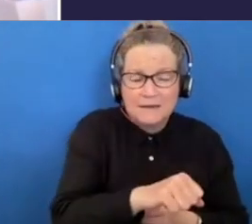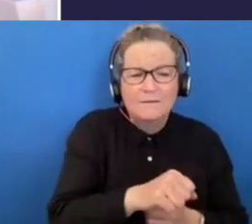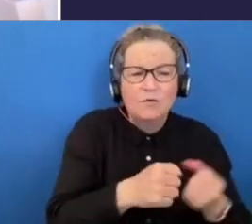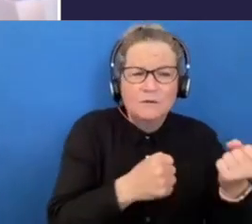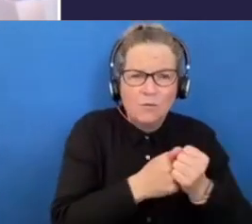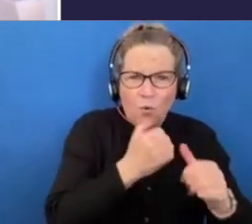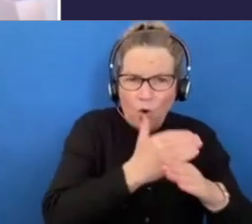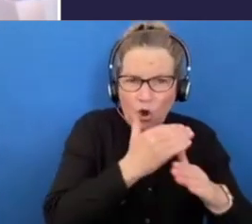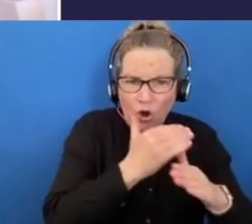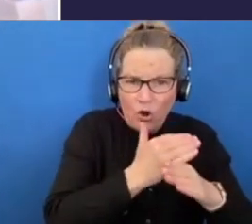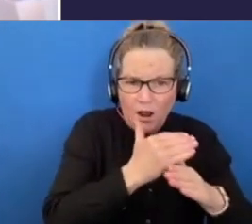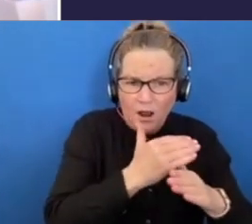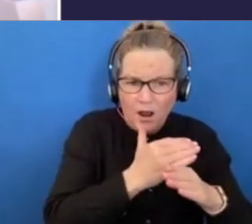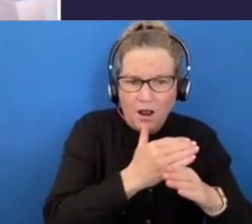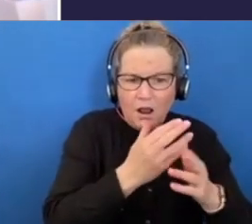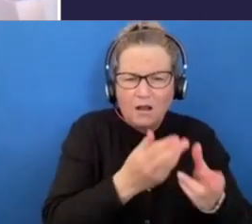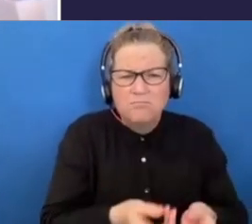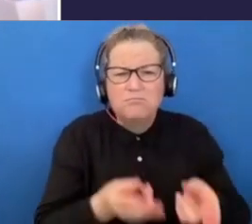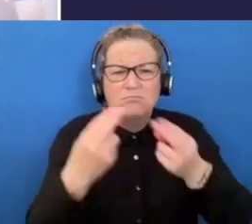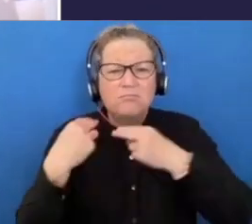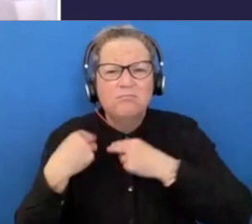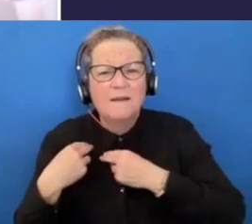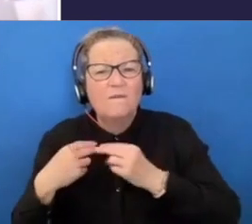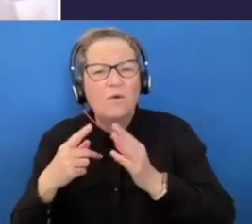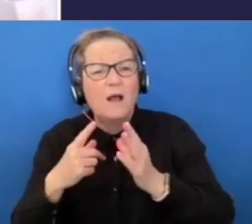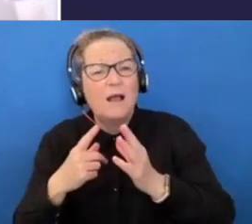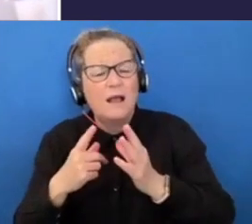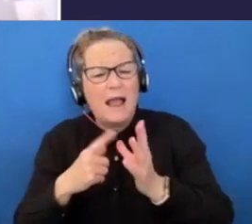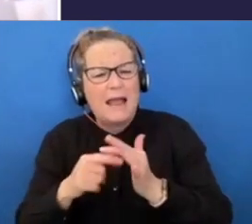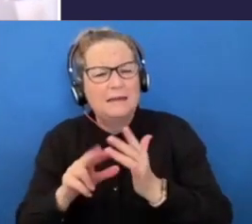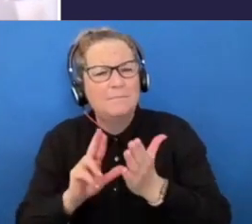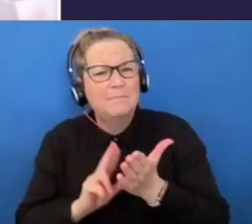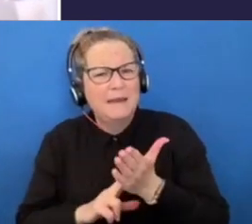admin work that obviously has to happen for that to happen.